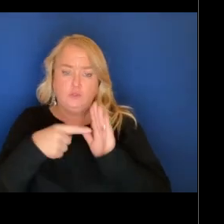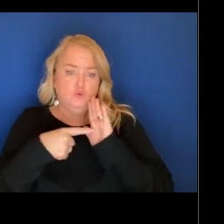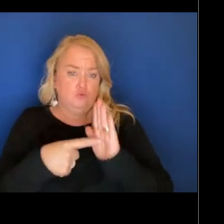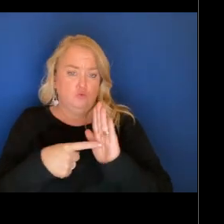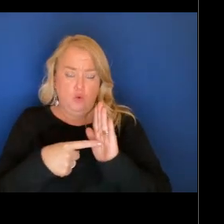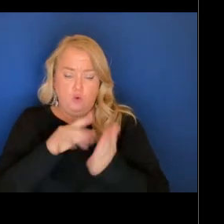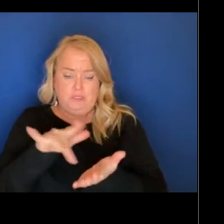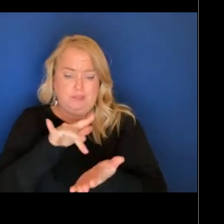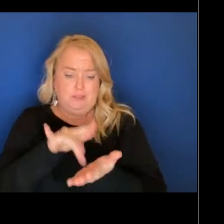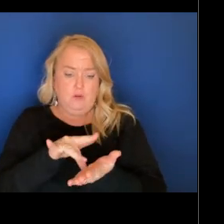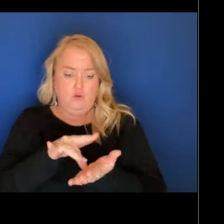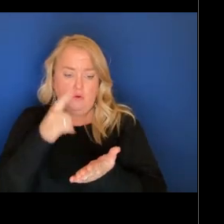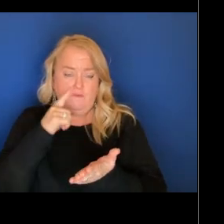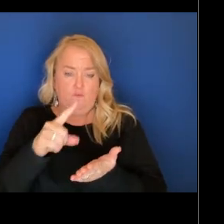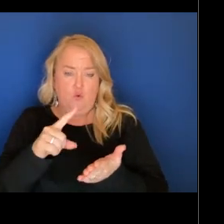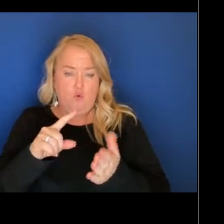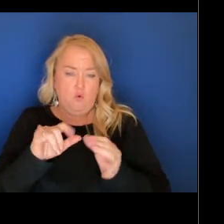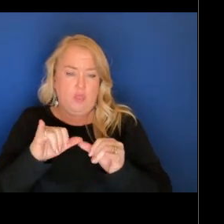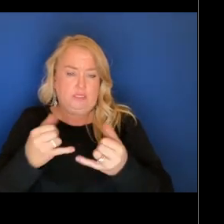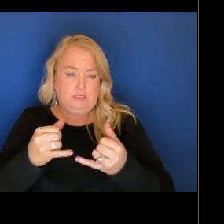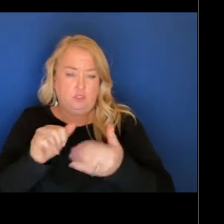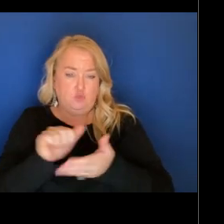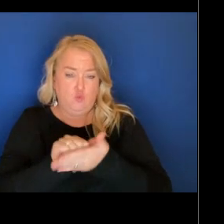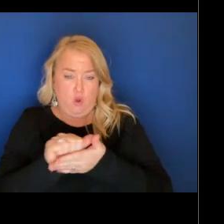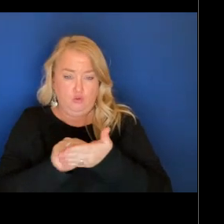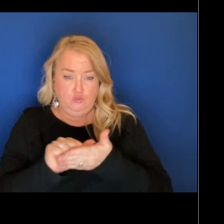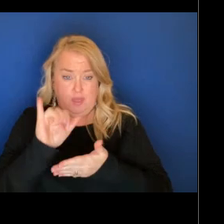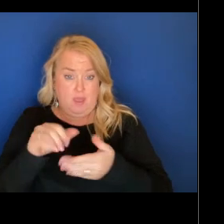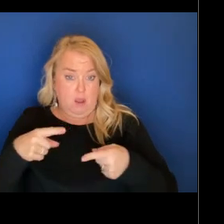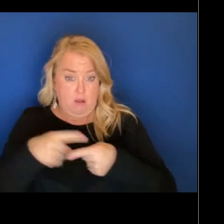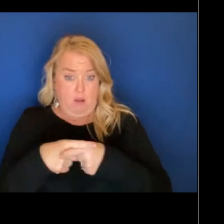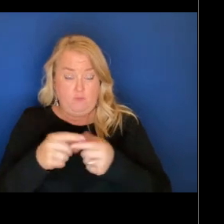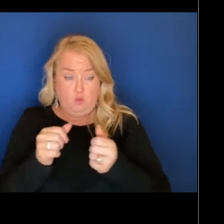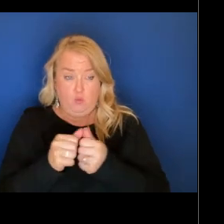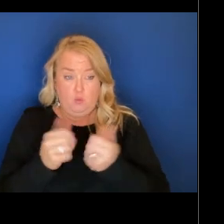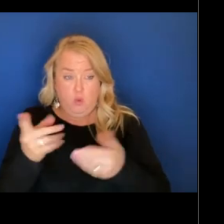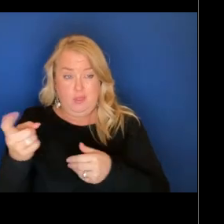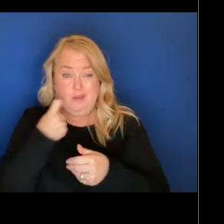Is this conflicting with what was said earlier?